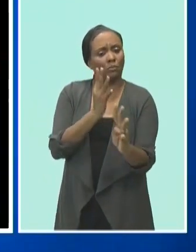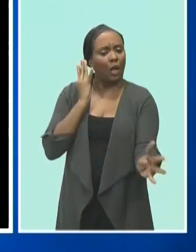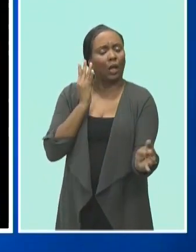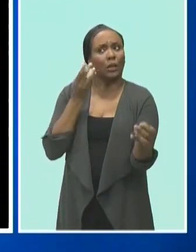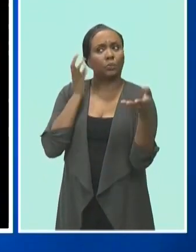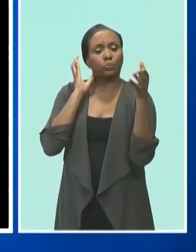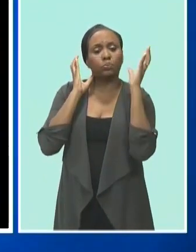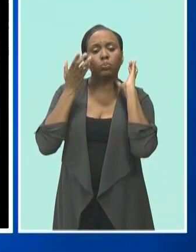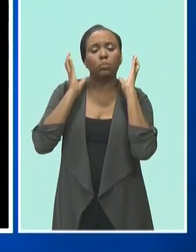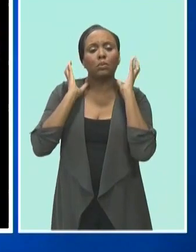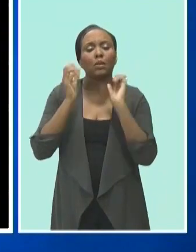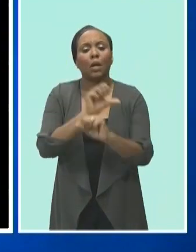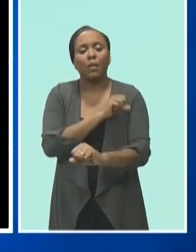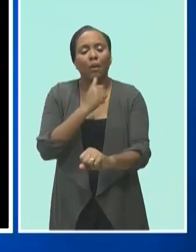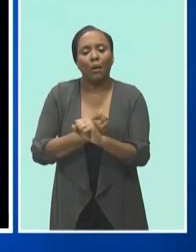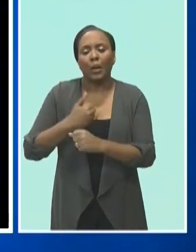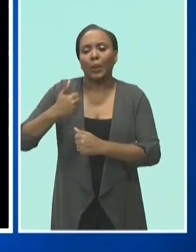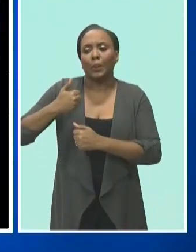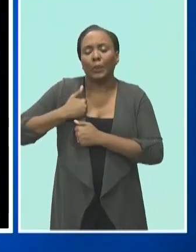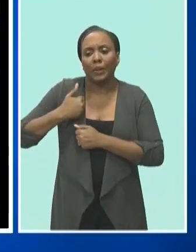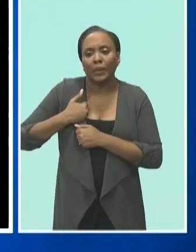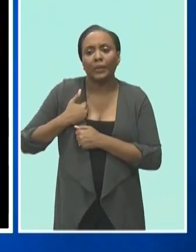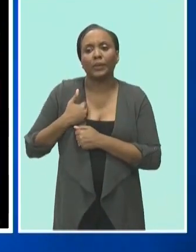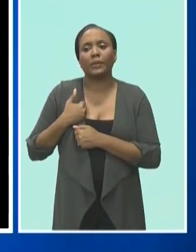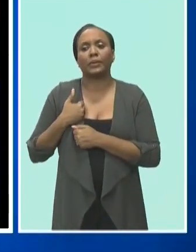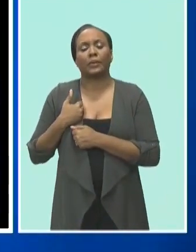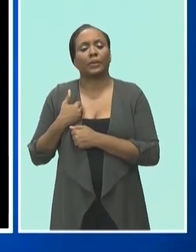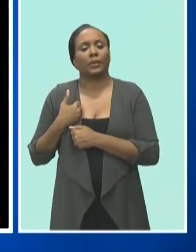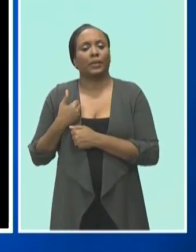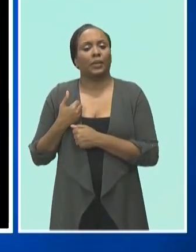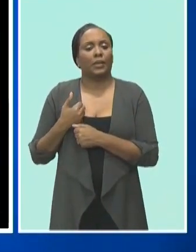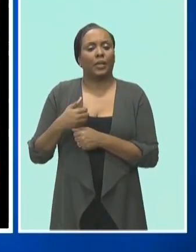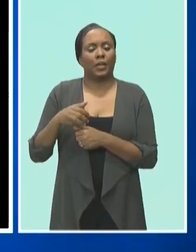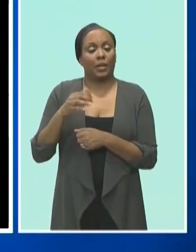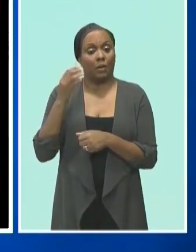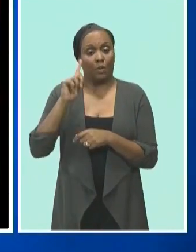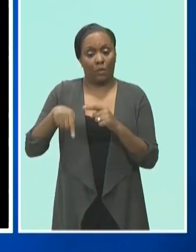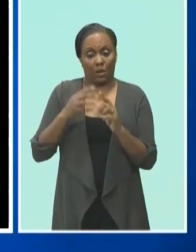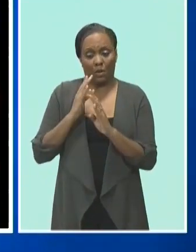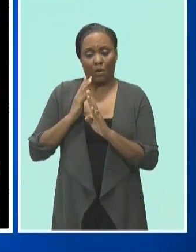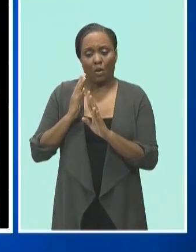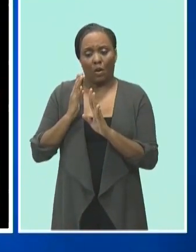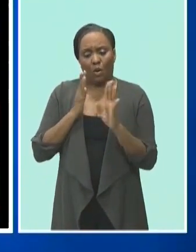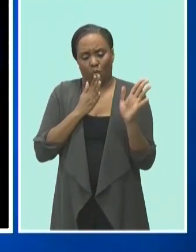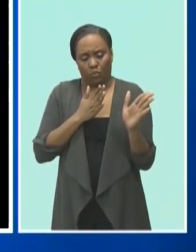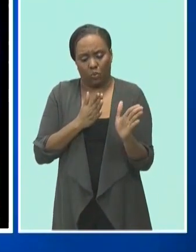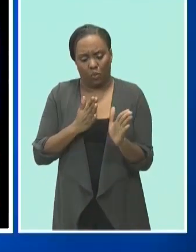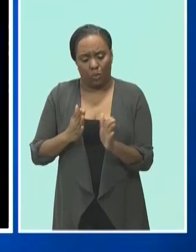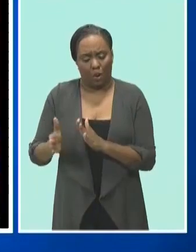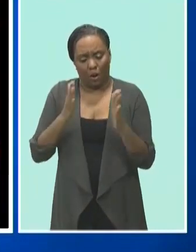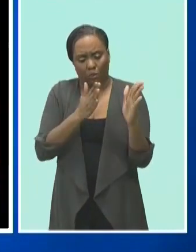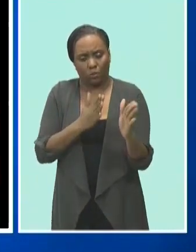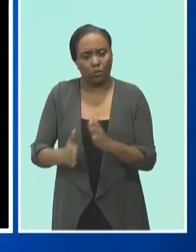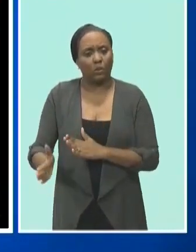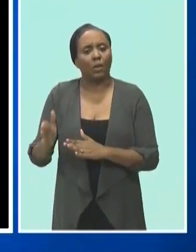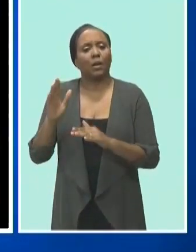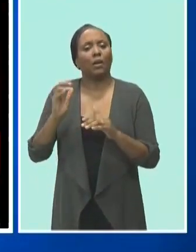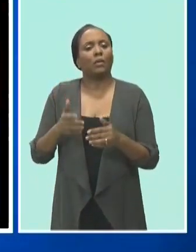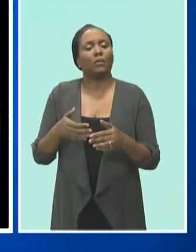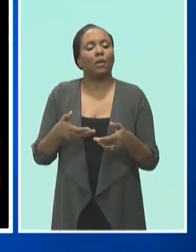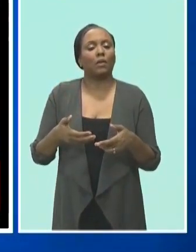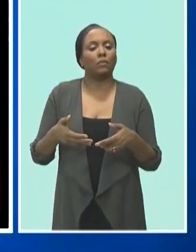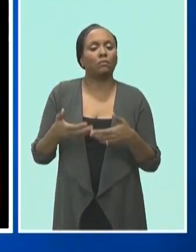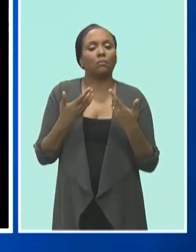the police and the defense force, because once you remain orderly, we will be able to do it as quickly as possible.